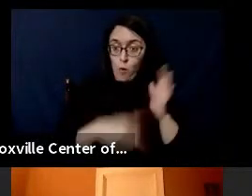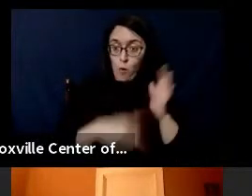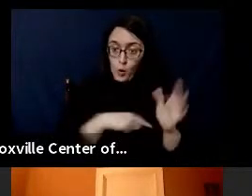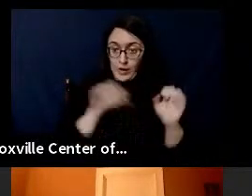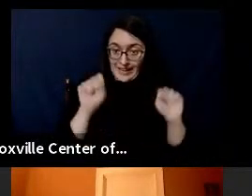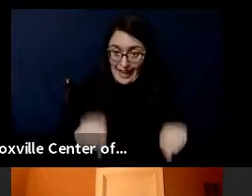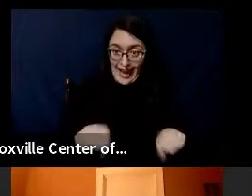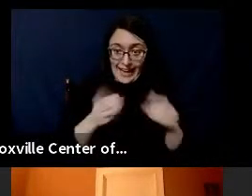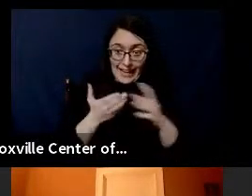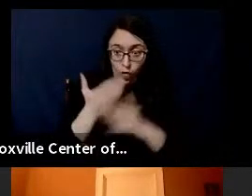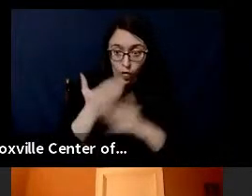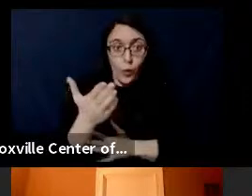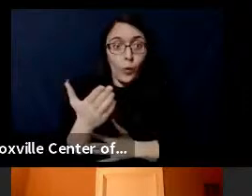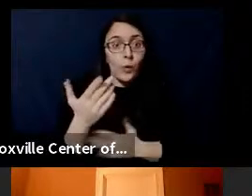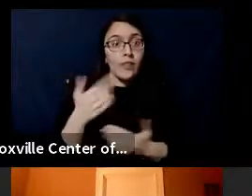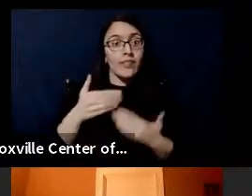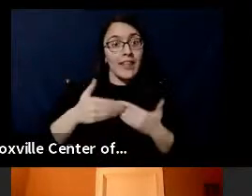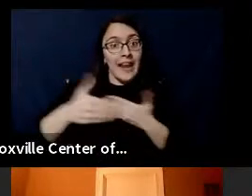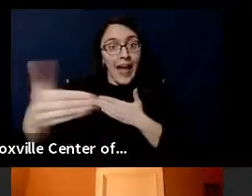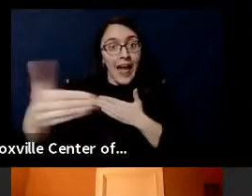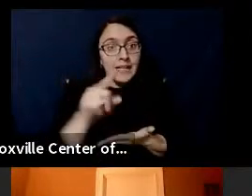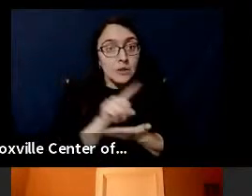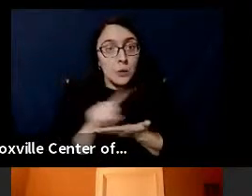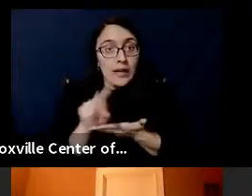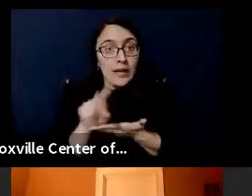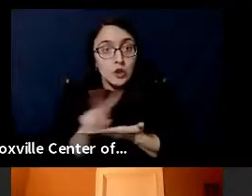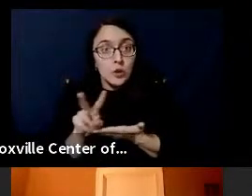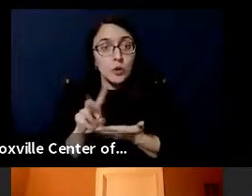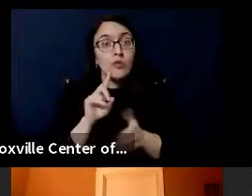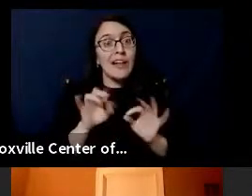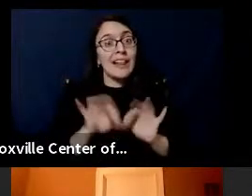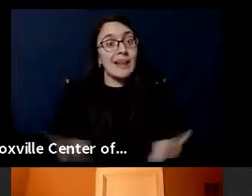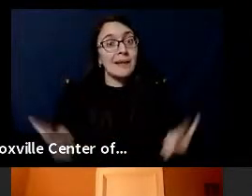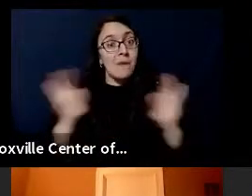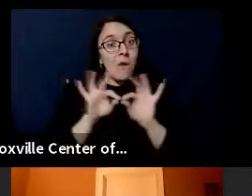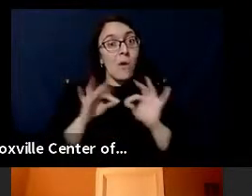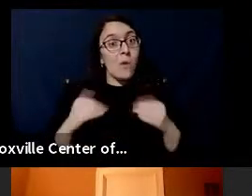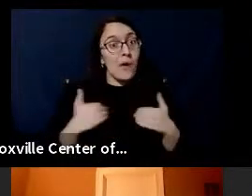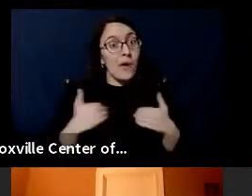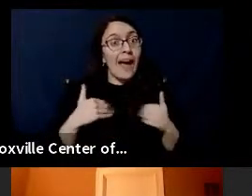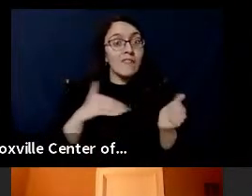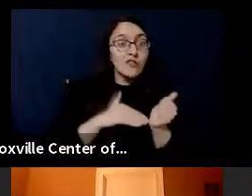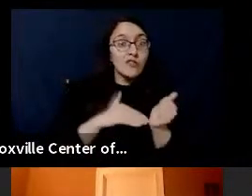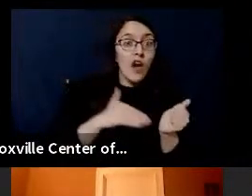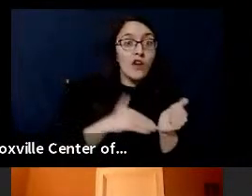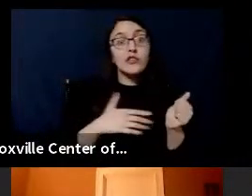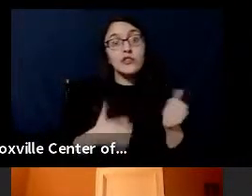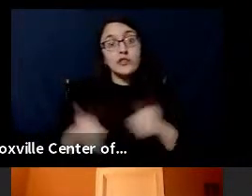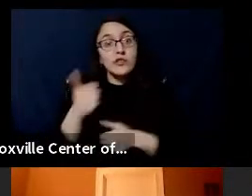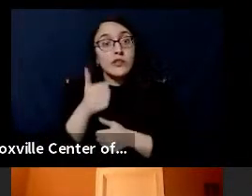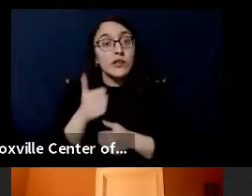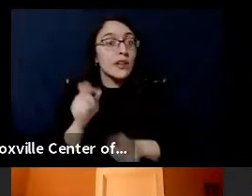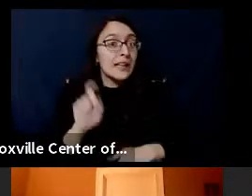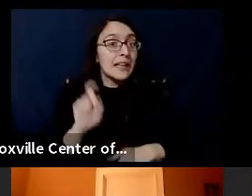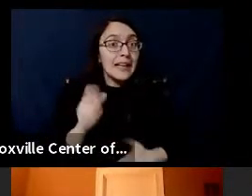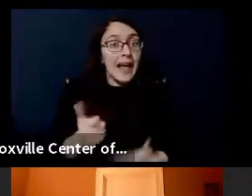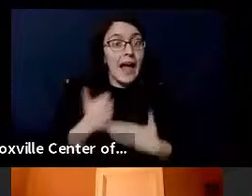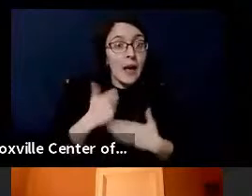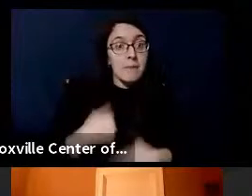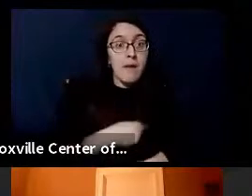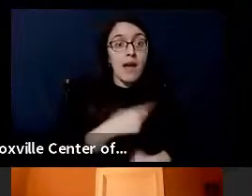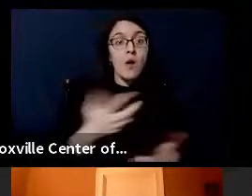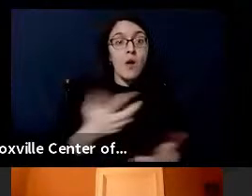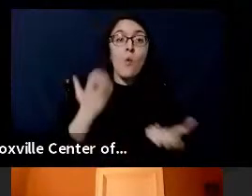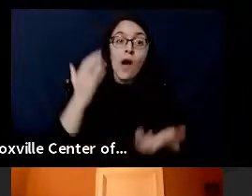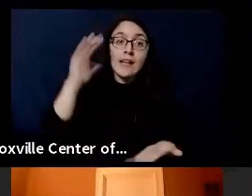two is going to be very important. And we have healthcare providers among us who are willing to help us, but we want to diminish the numbers that